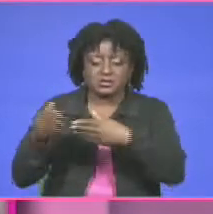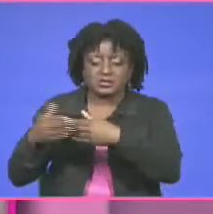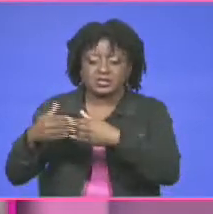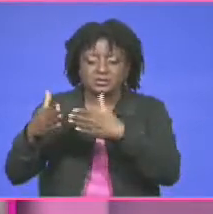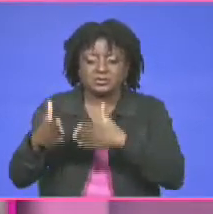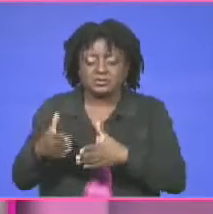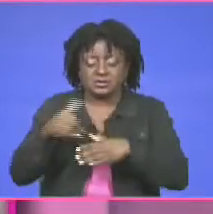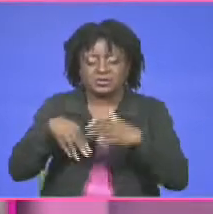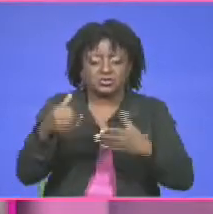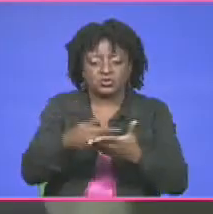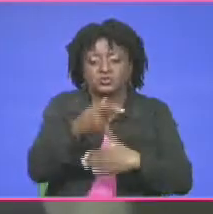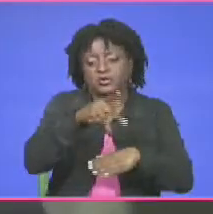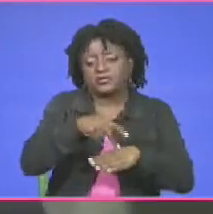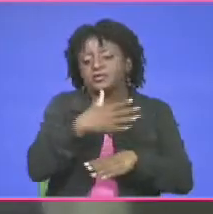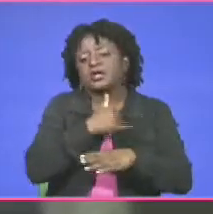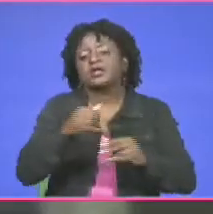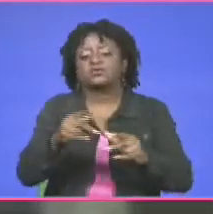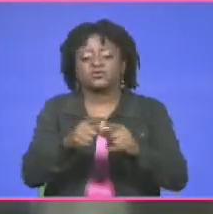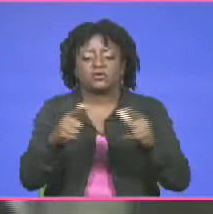Bahama.